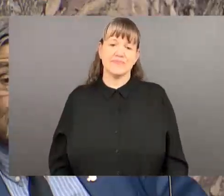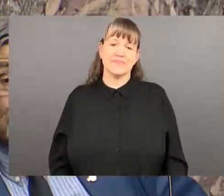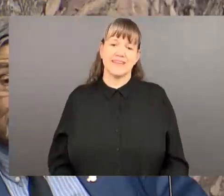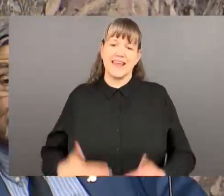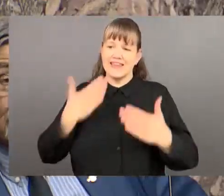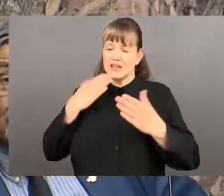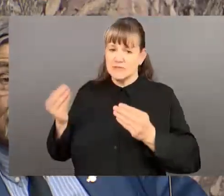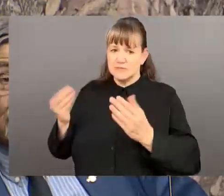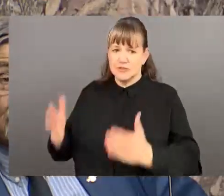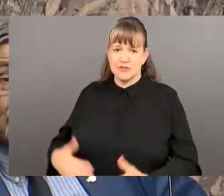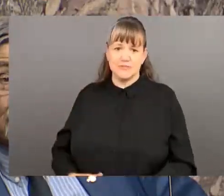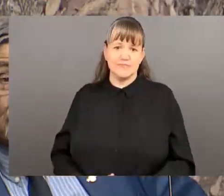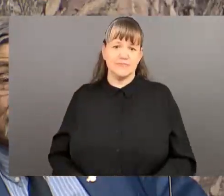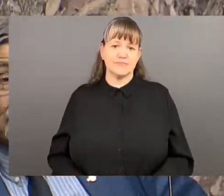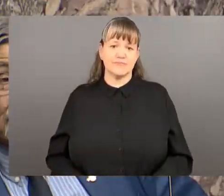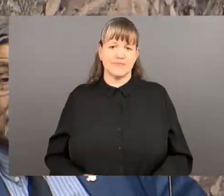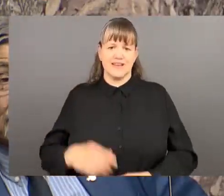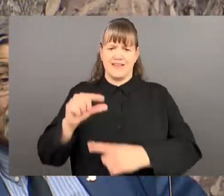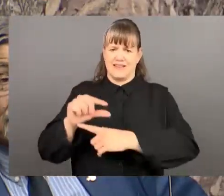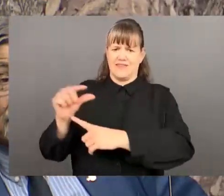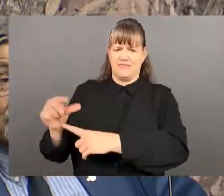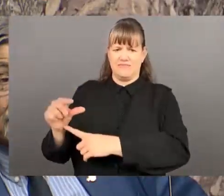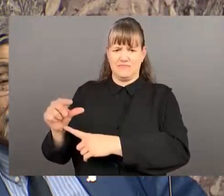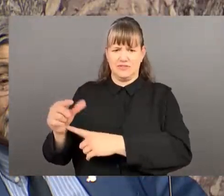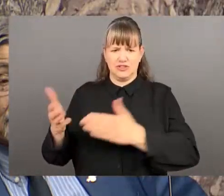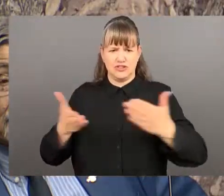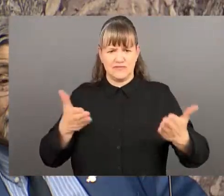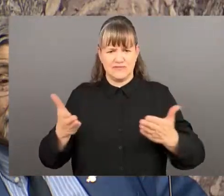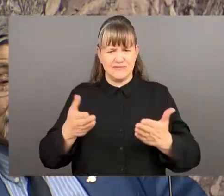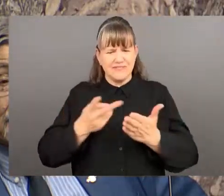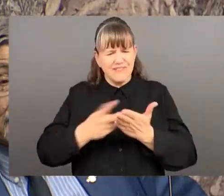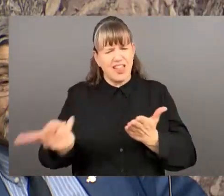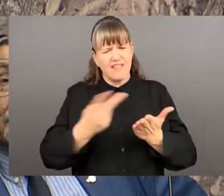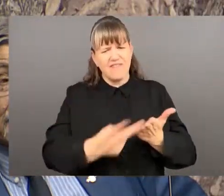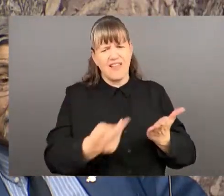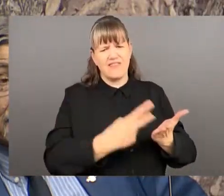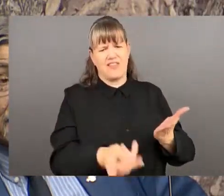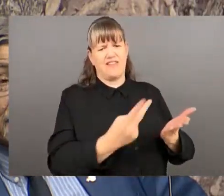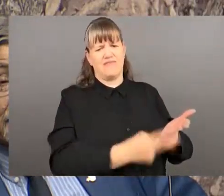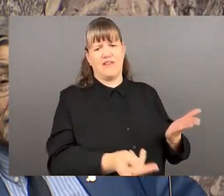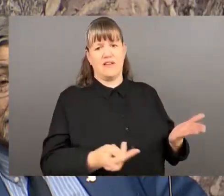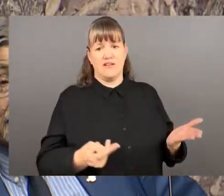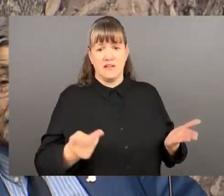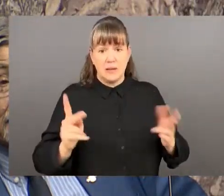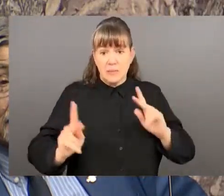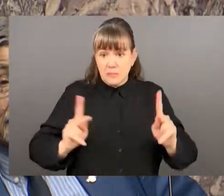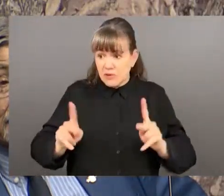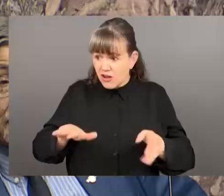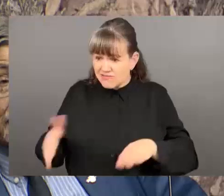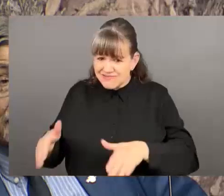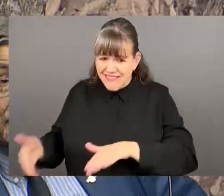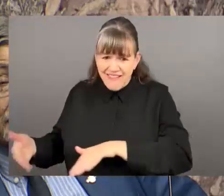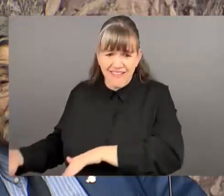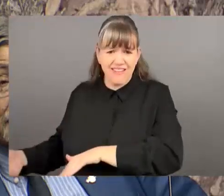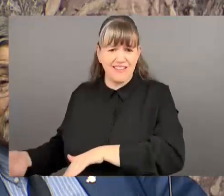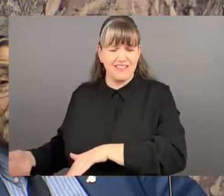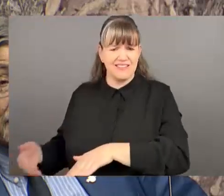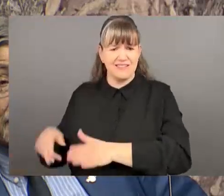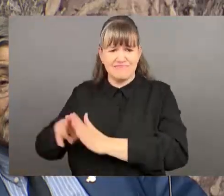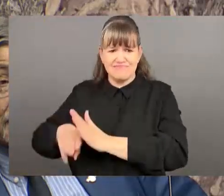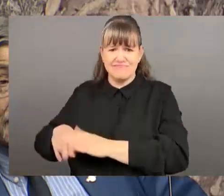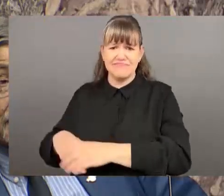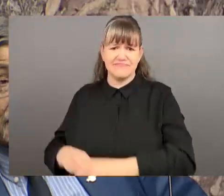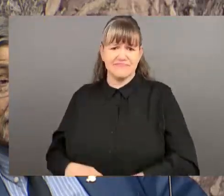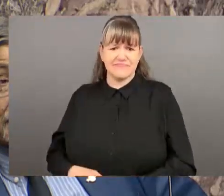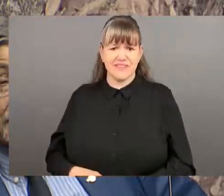are failing people, and as a result, people are dying. Diane Chandler died in one of this government's showcase supportive housing